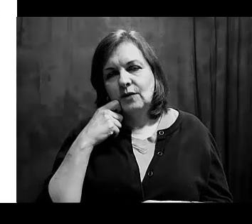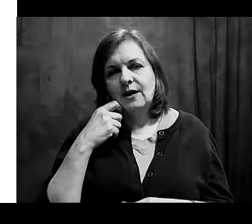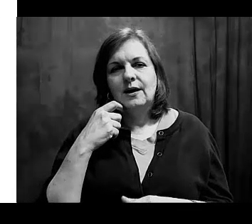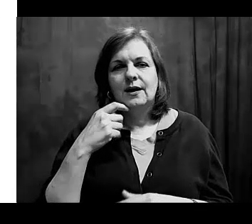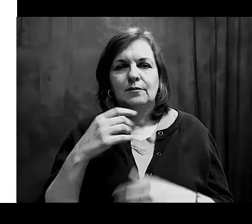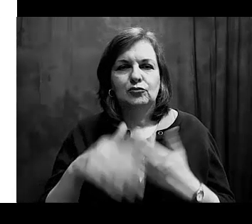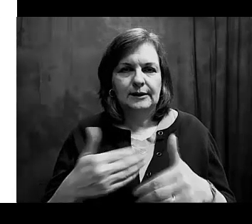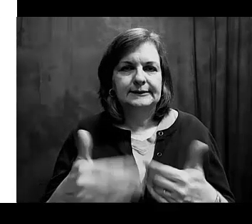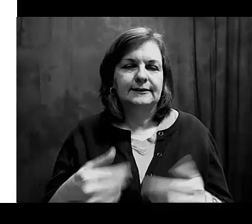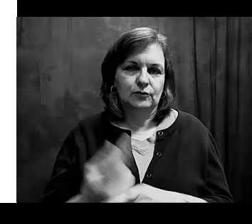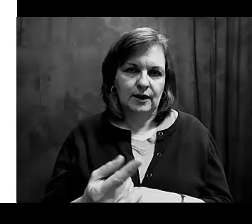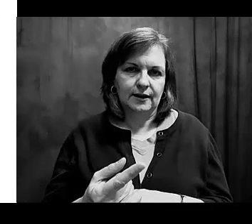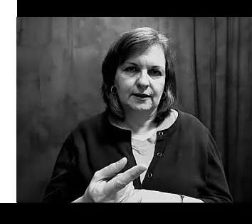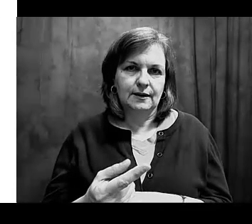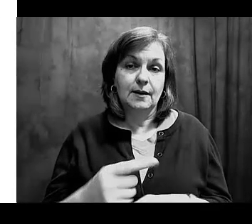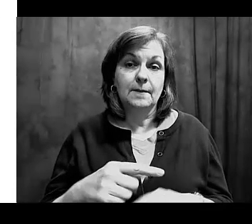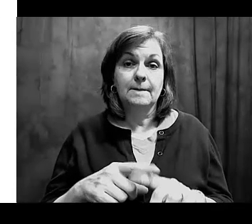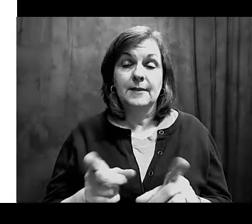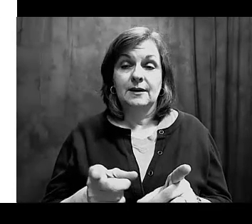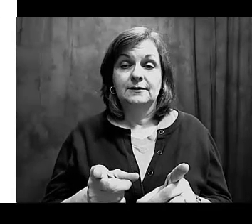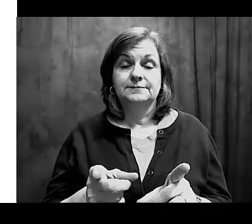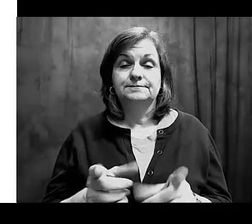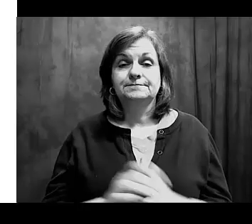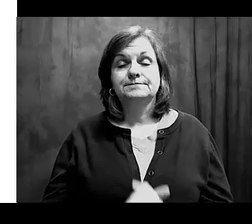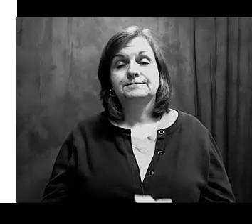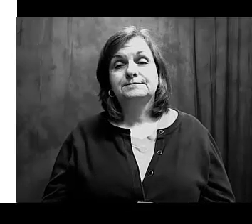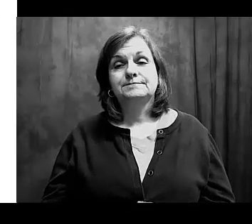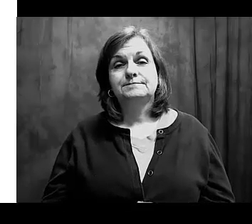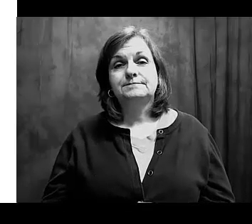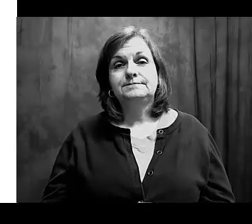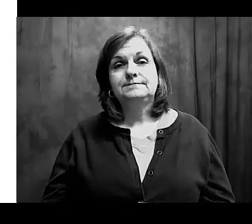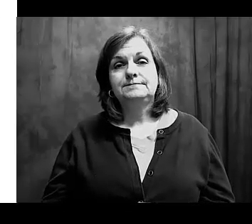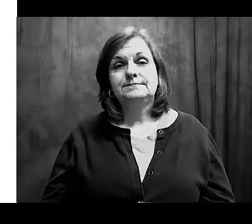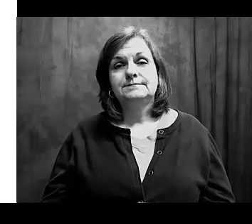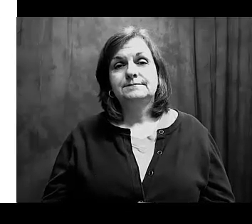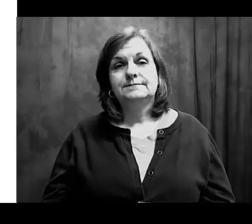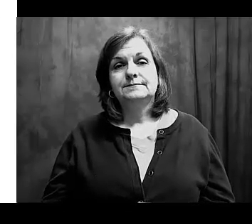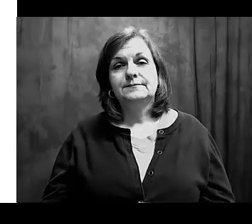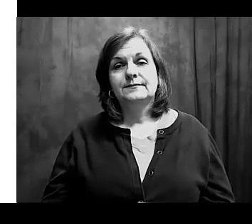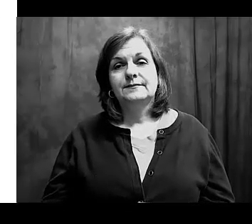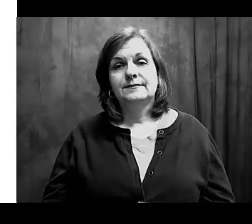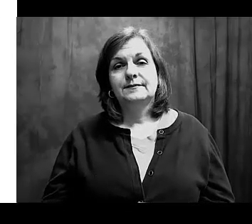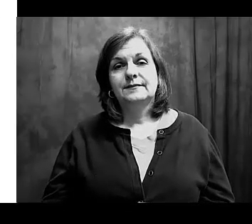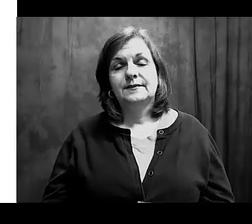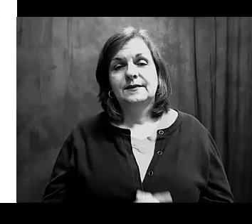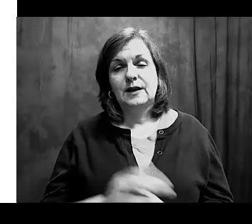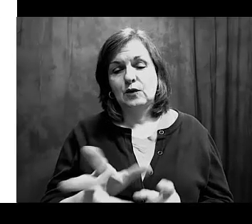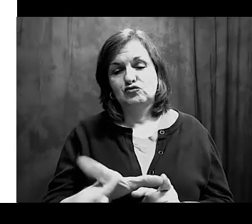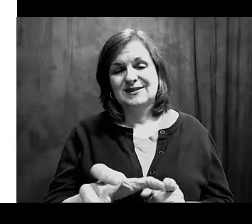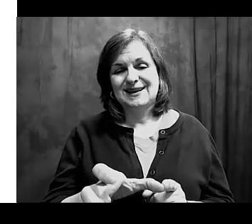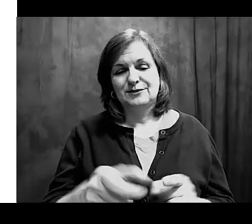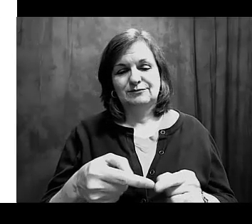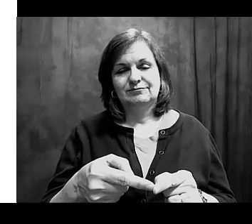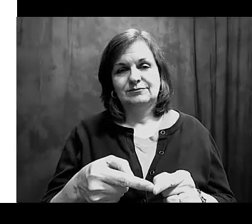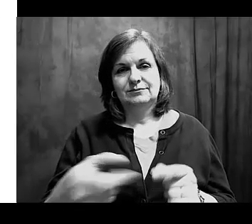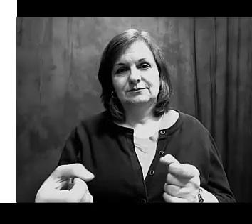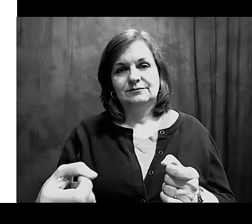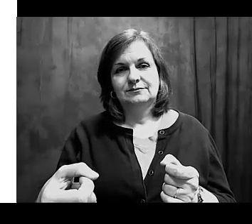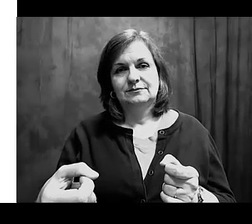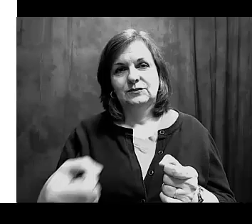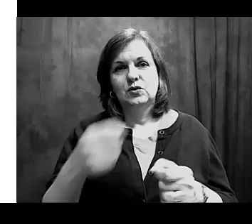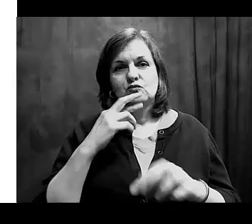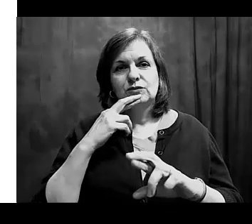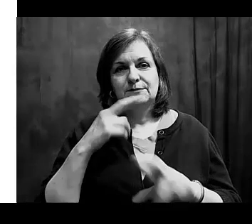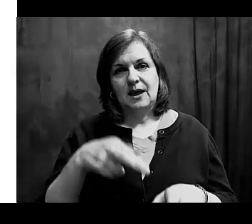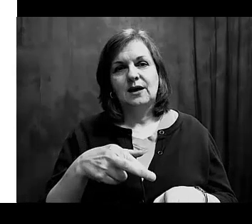process. But the receptor potential is what we actually look at as a very,